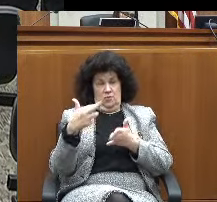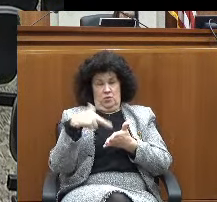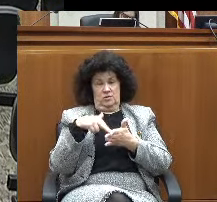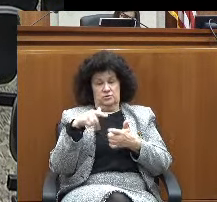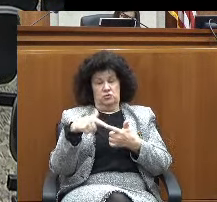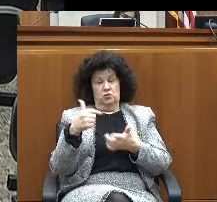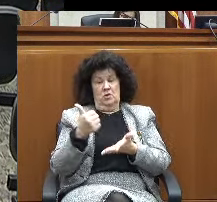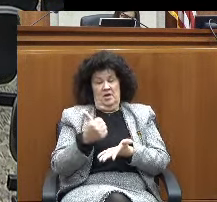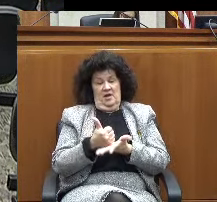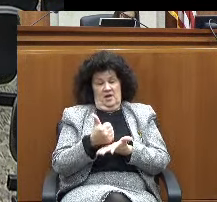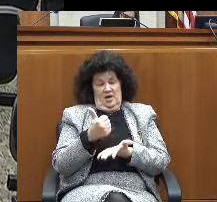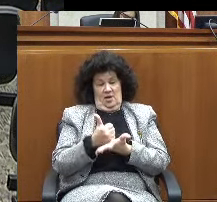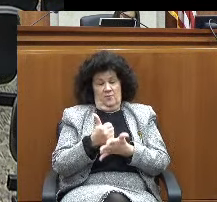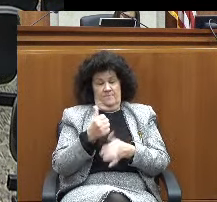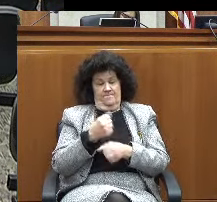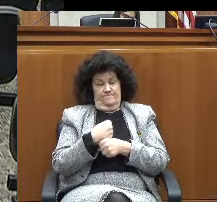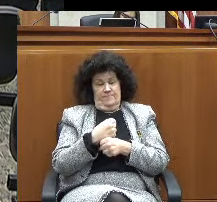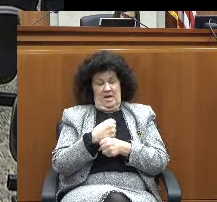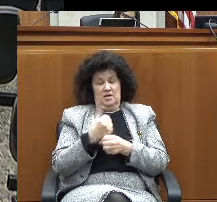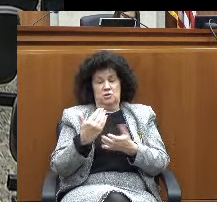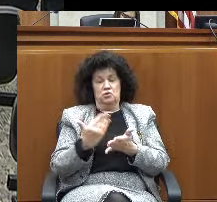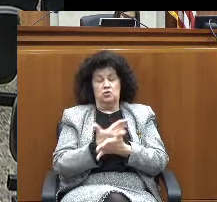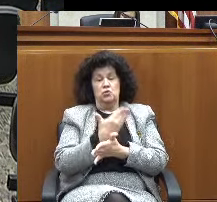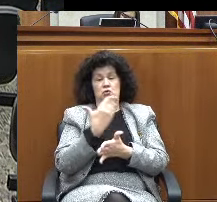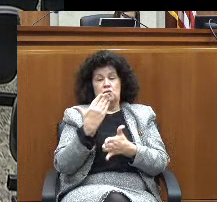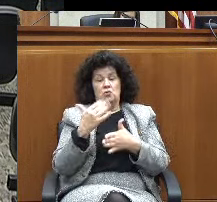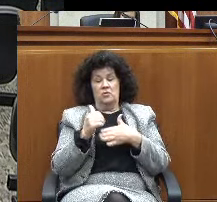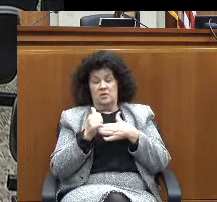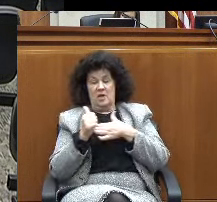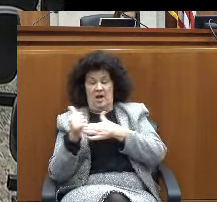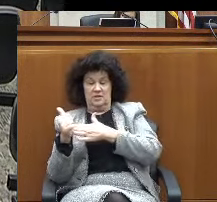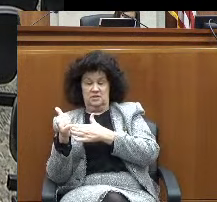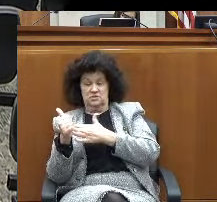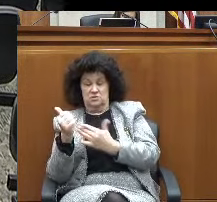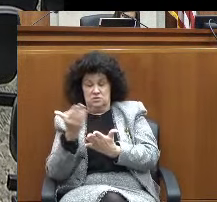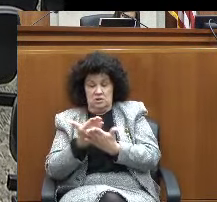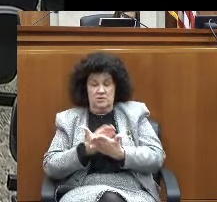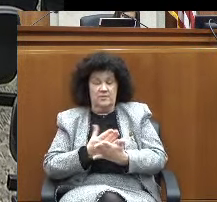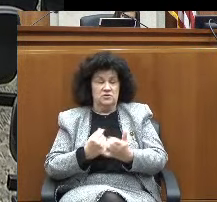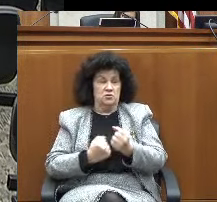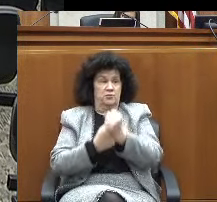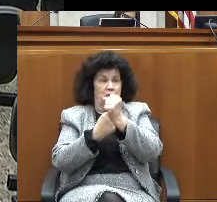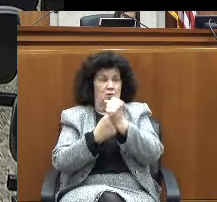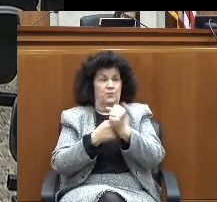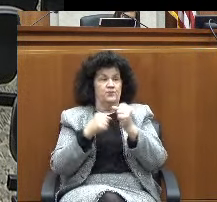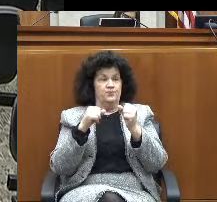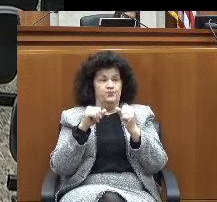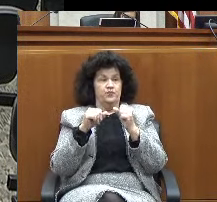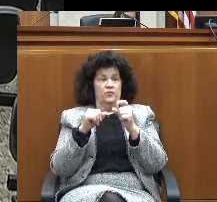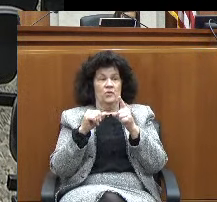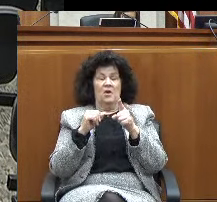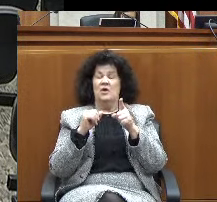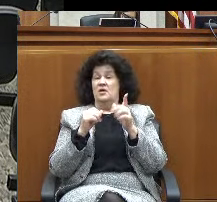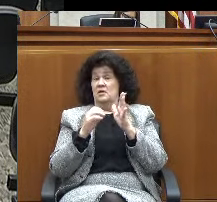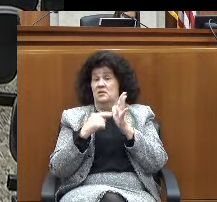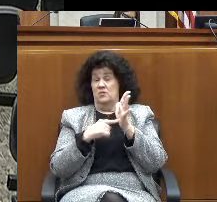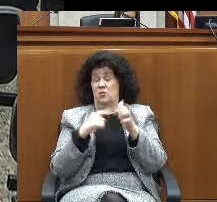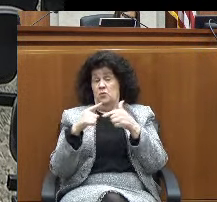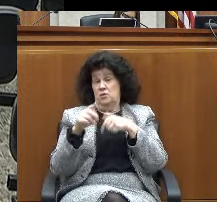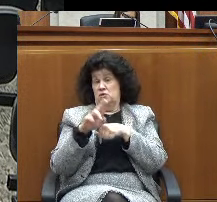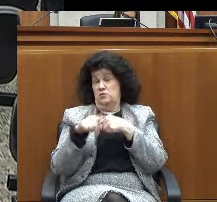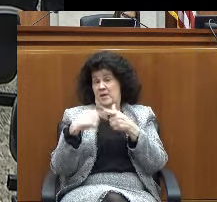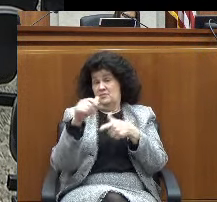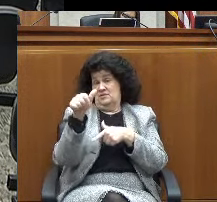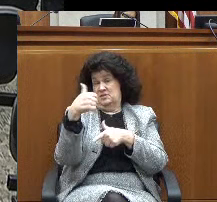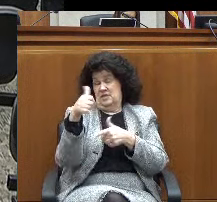roles to help create new guidance documents or new supports. An example of this would be, we used about